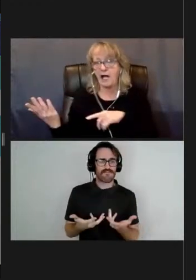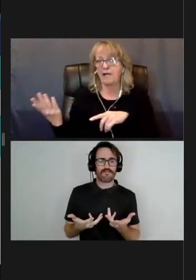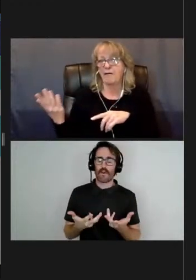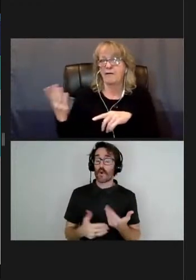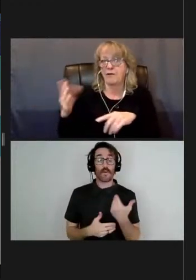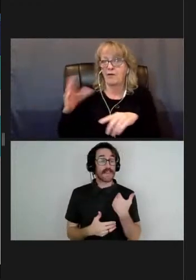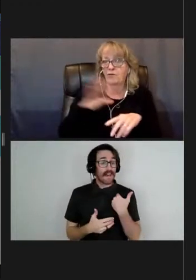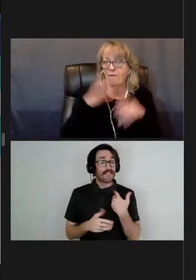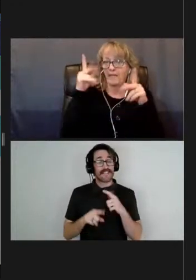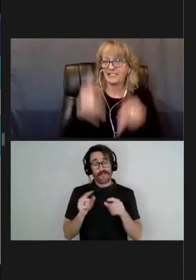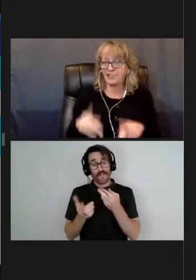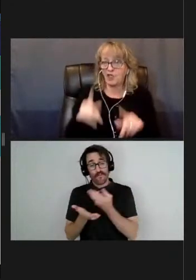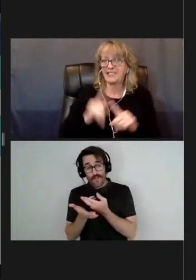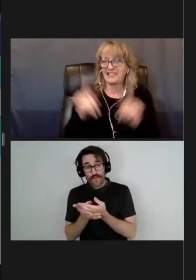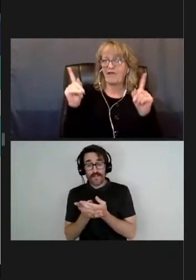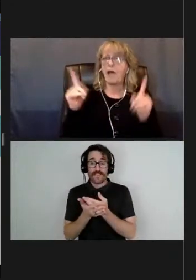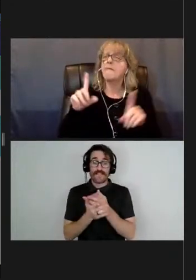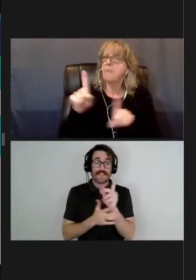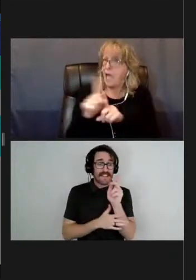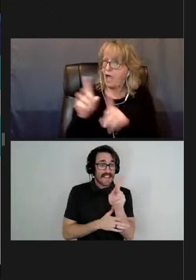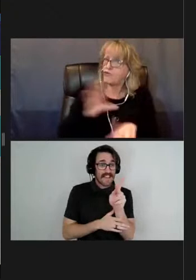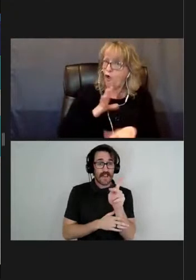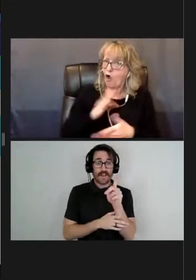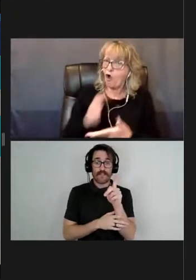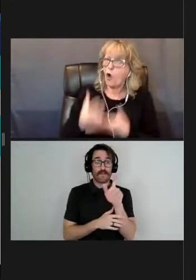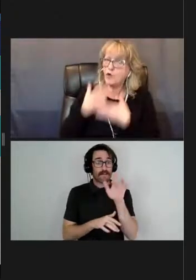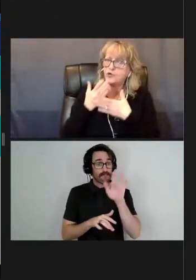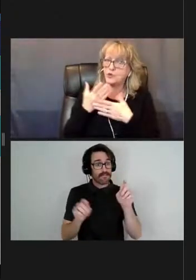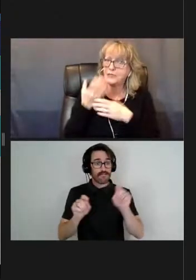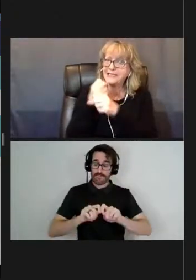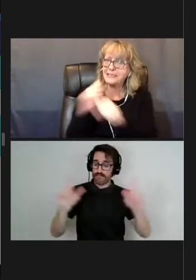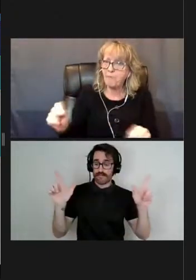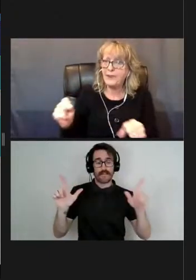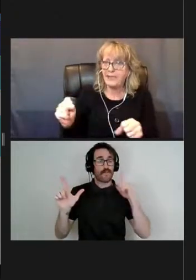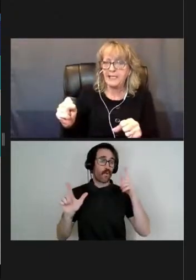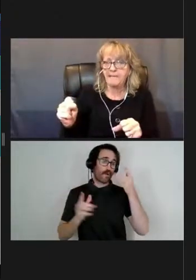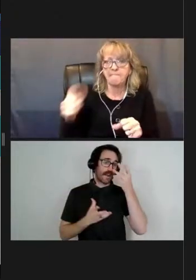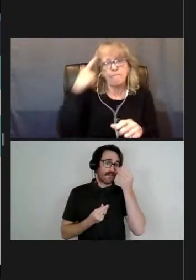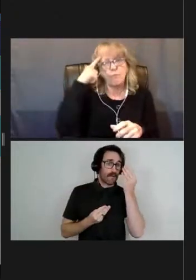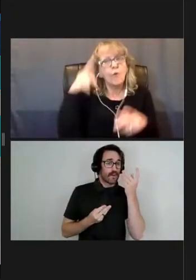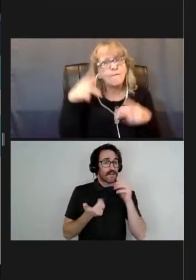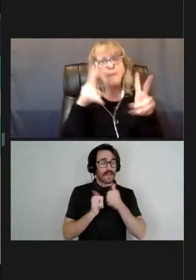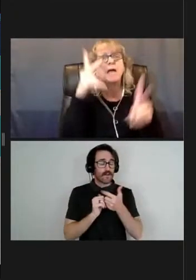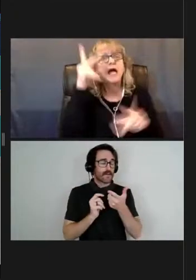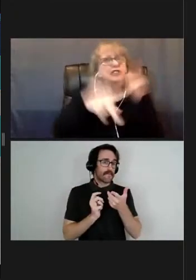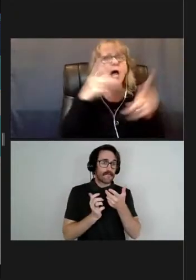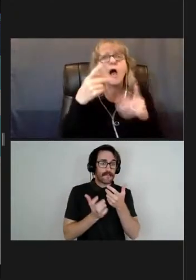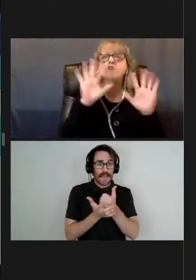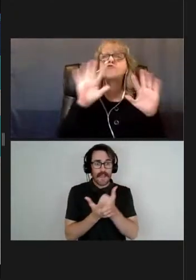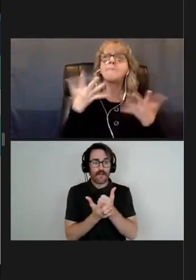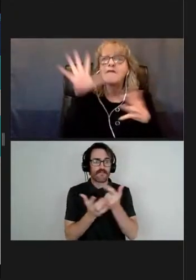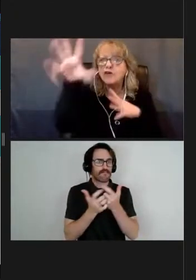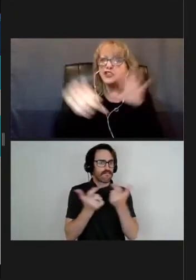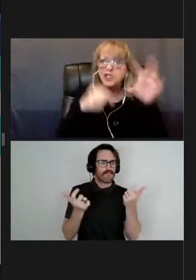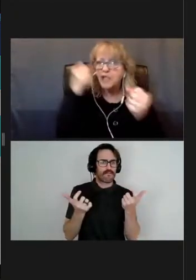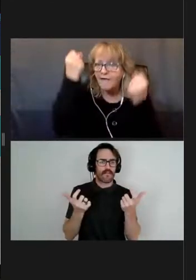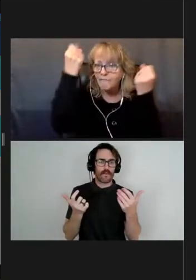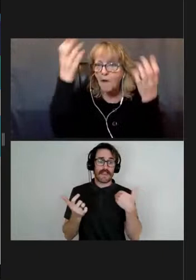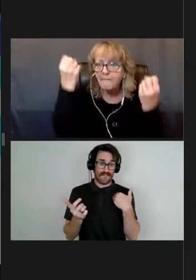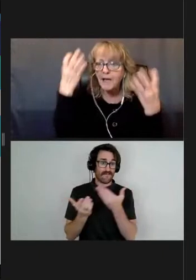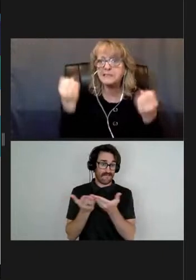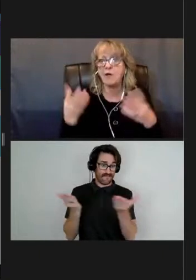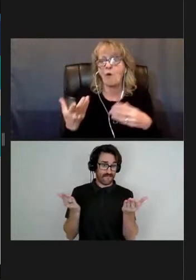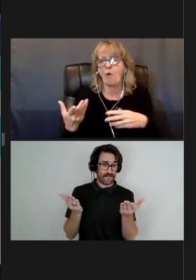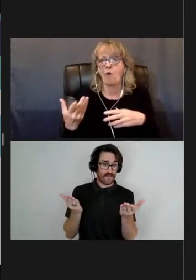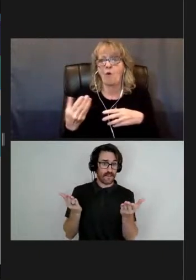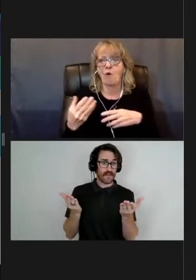links for people to be able to seek information, be able to seek help. There are, as